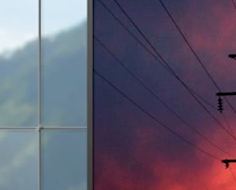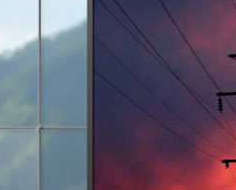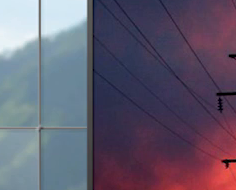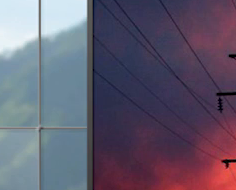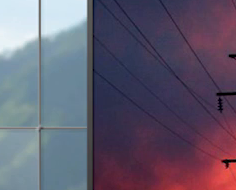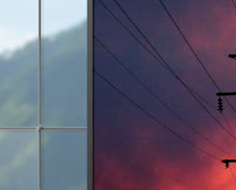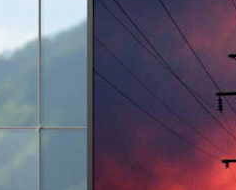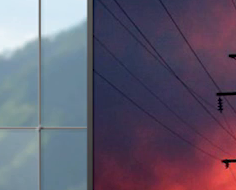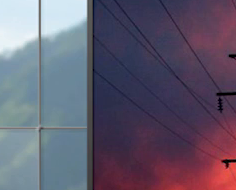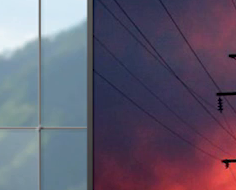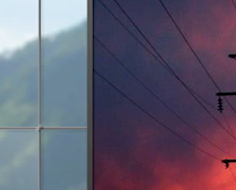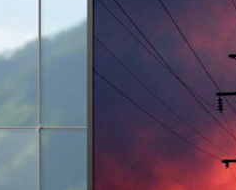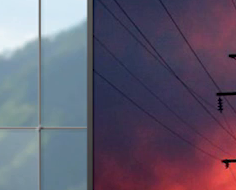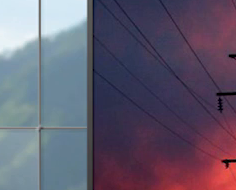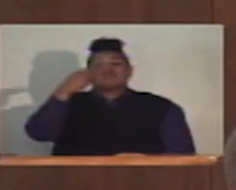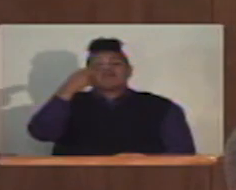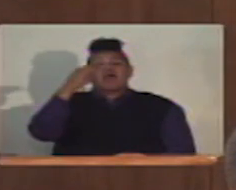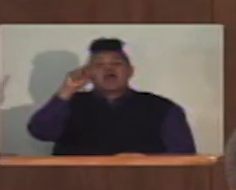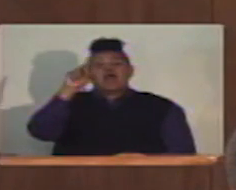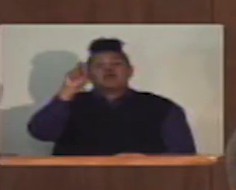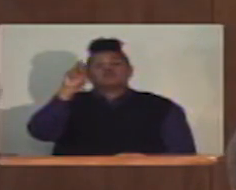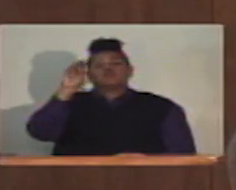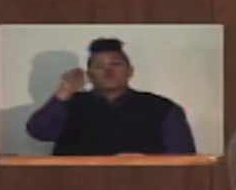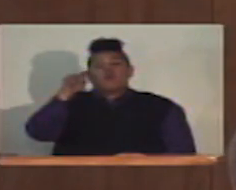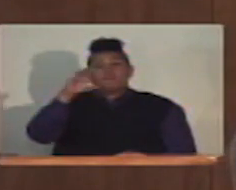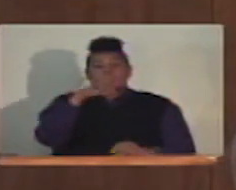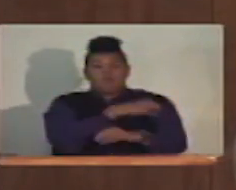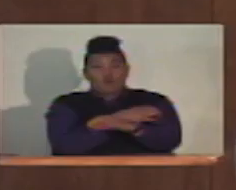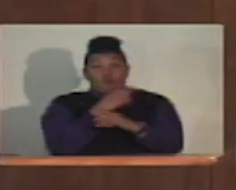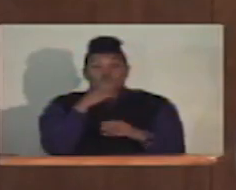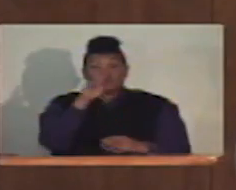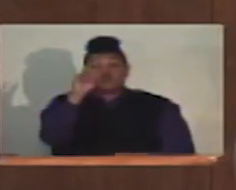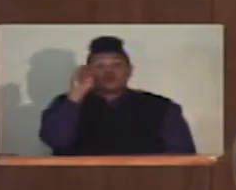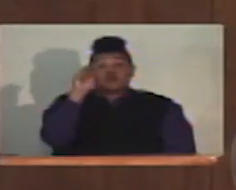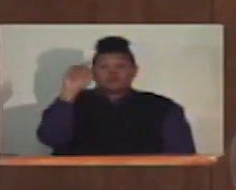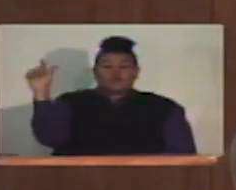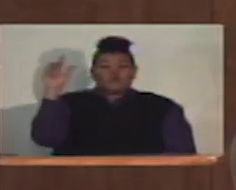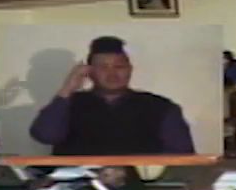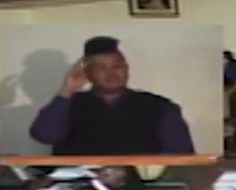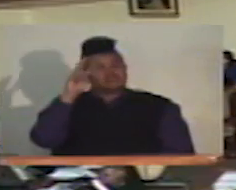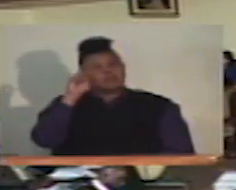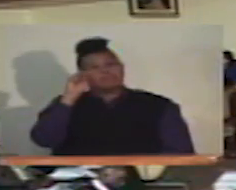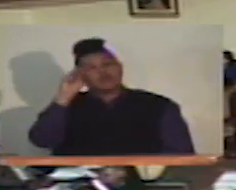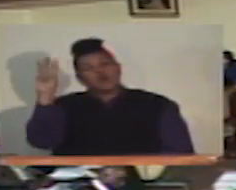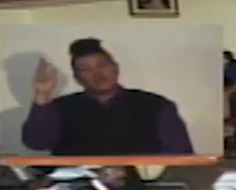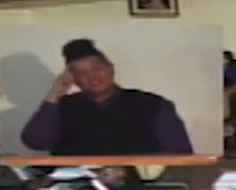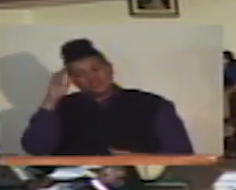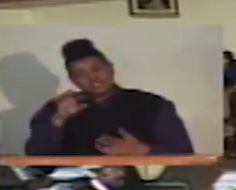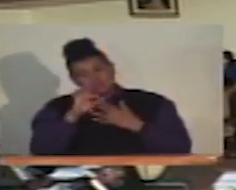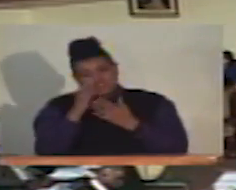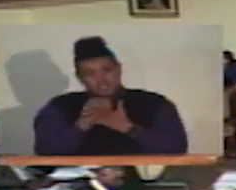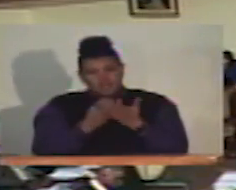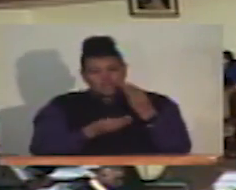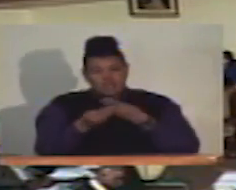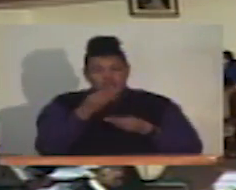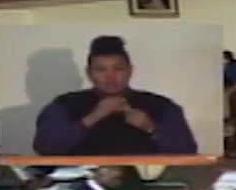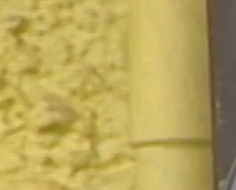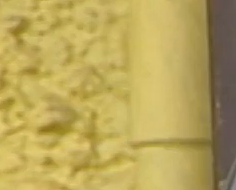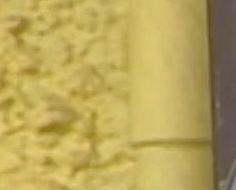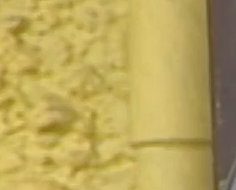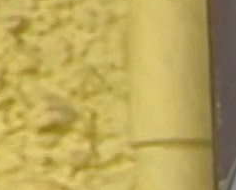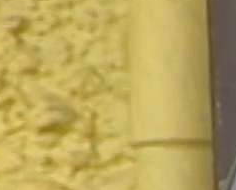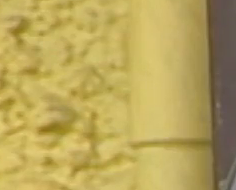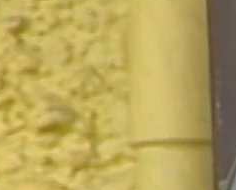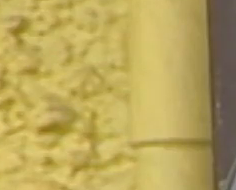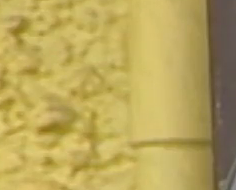Electrical Inspectorate, GEI. Energy Minister Andrew Wheatley says the new entity, the Government Electrical Regulator, GER,